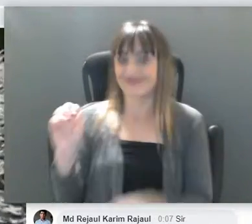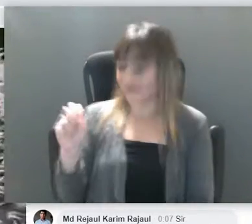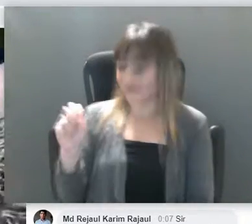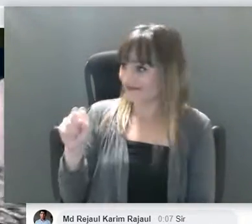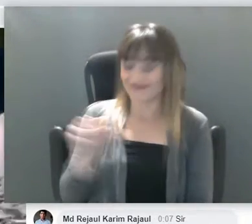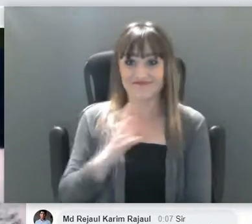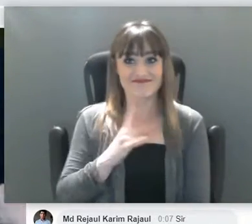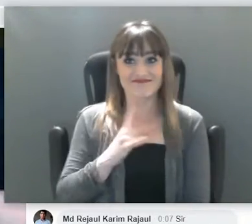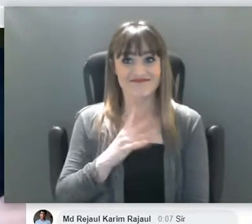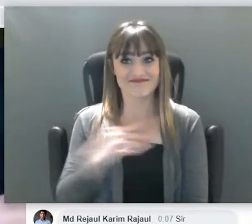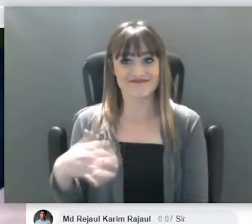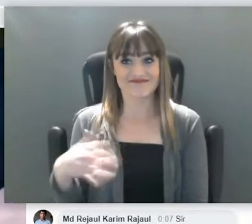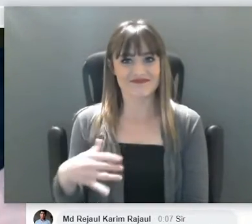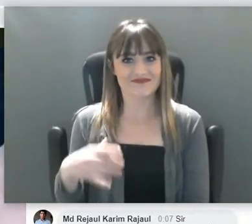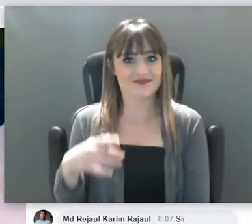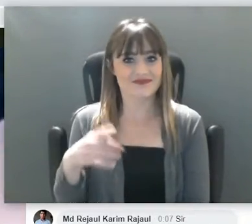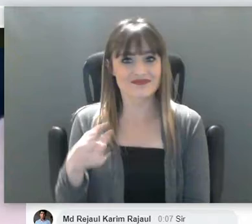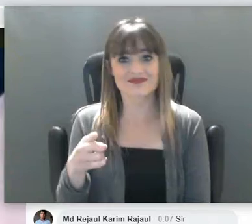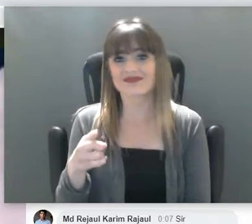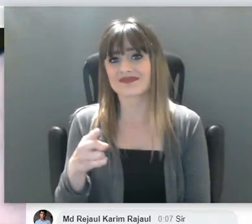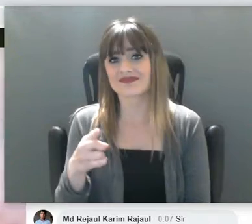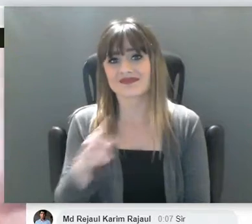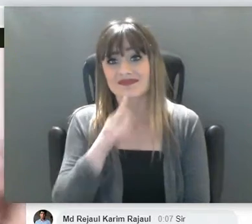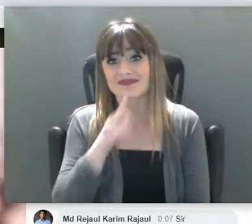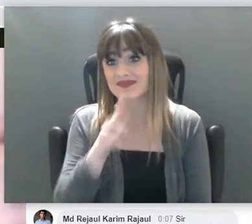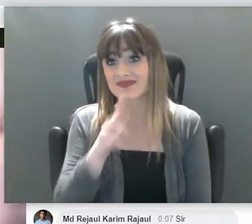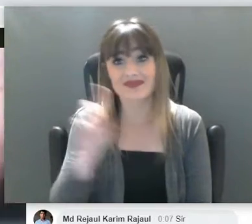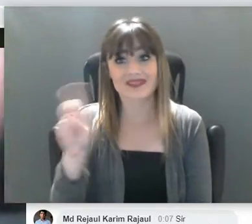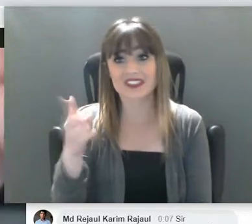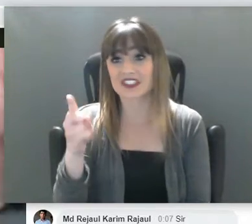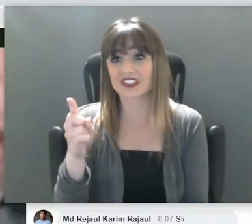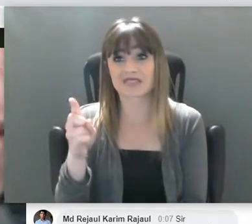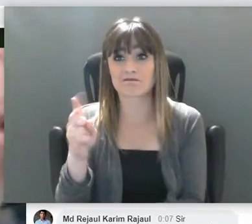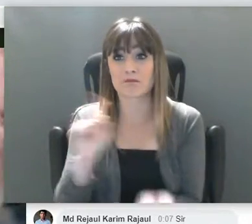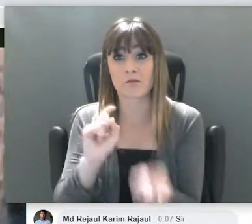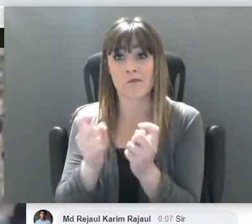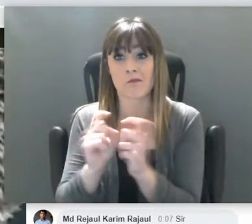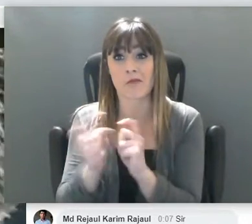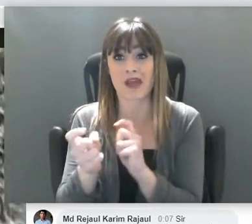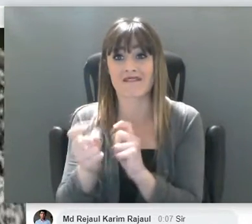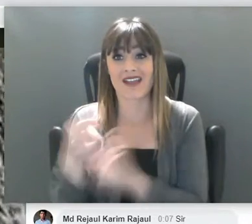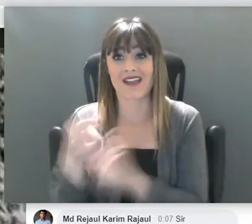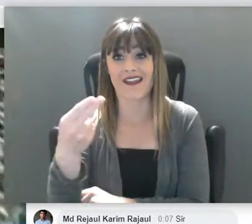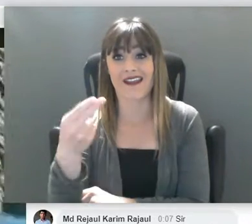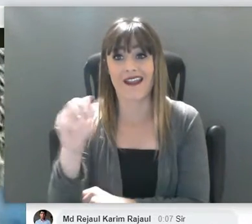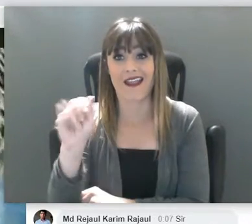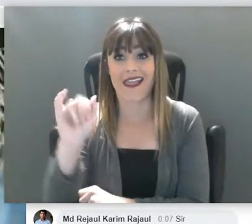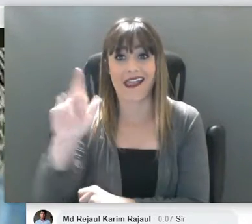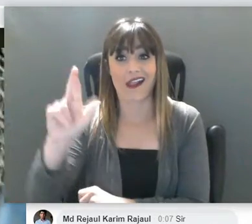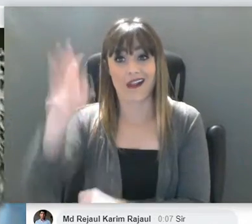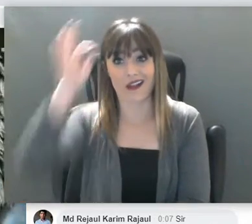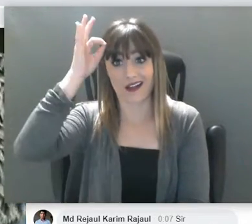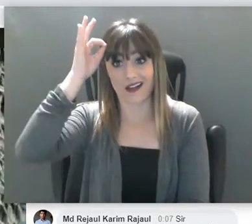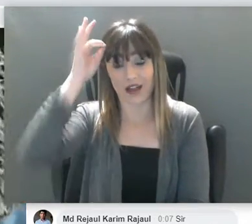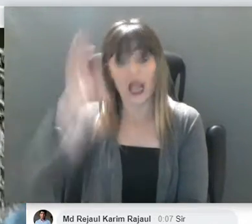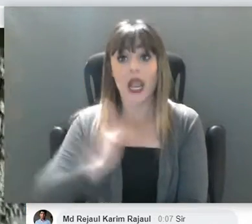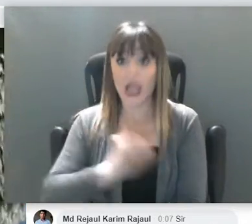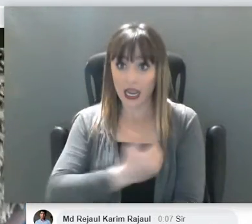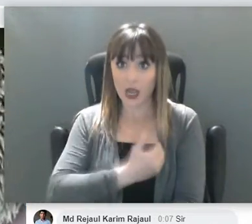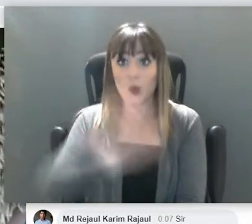Yeah, and so these are actually just modified hairs. So just like our hairs and our nails are made of